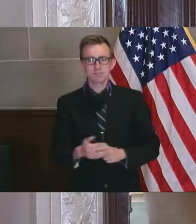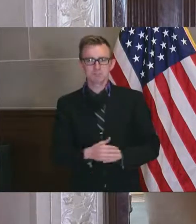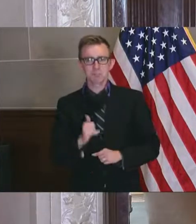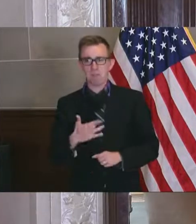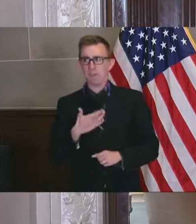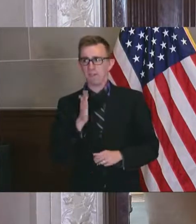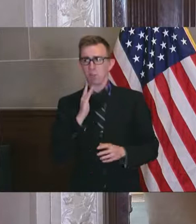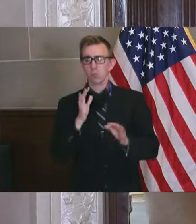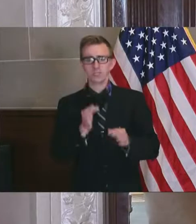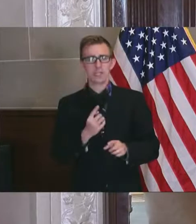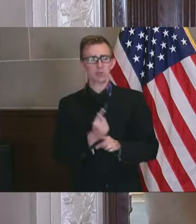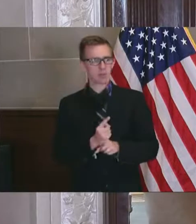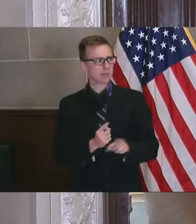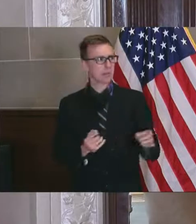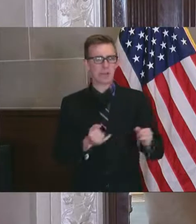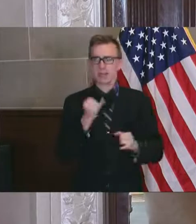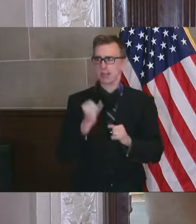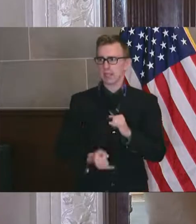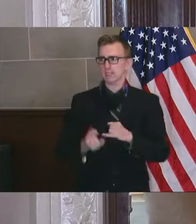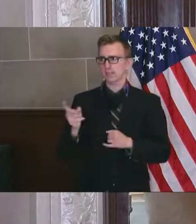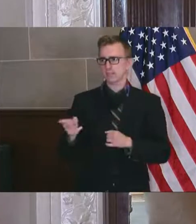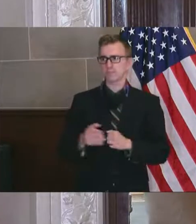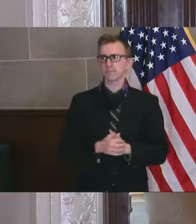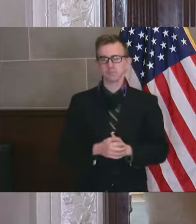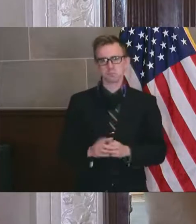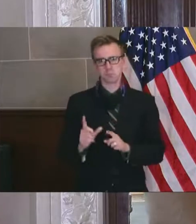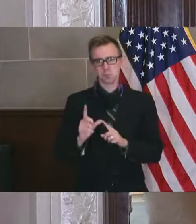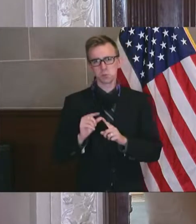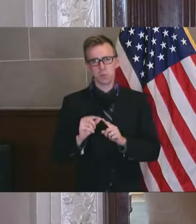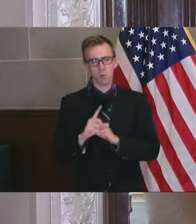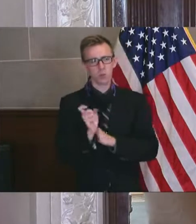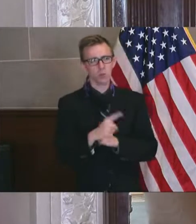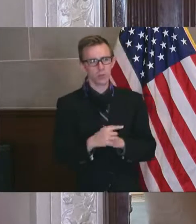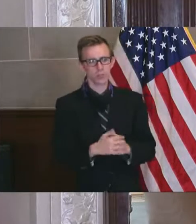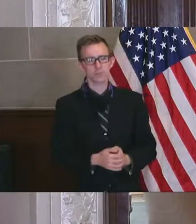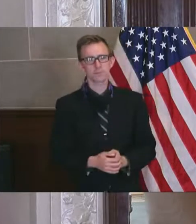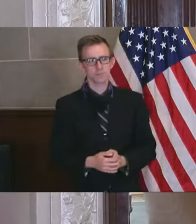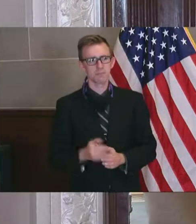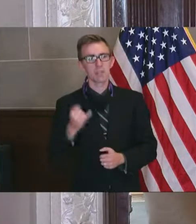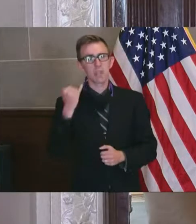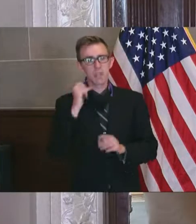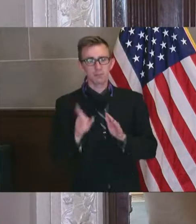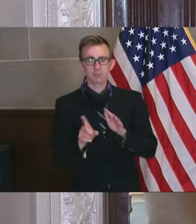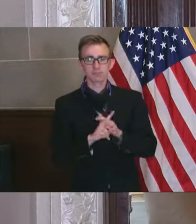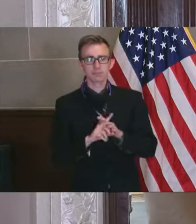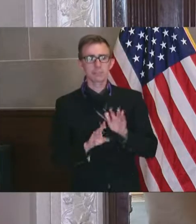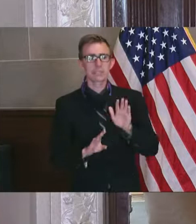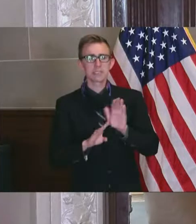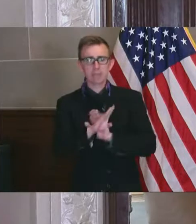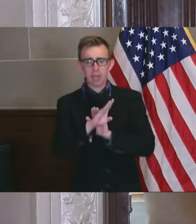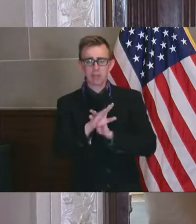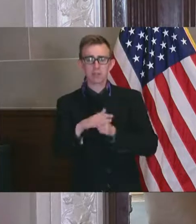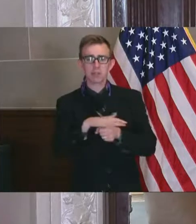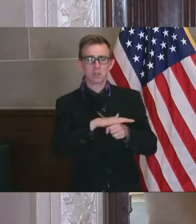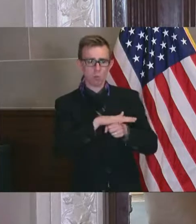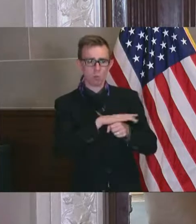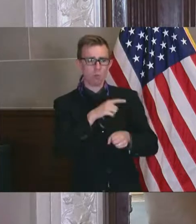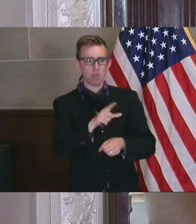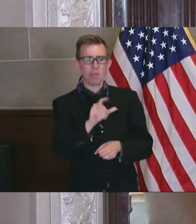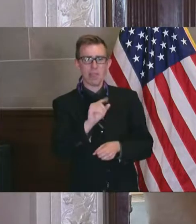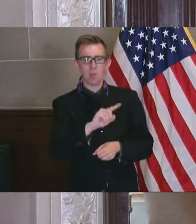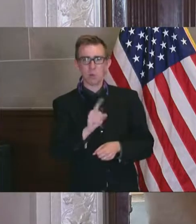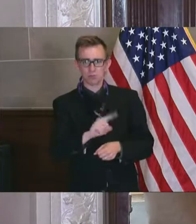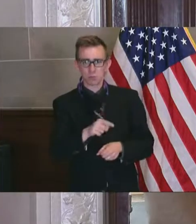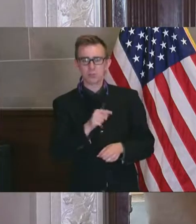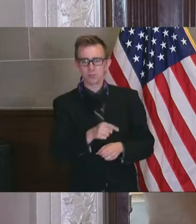right decisions. One more question for you. If there does happen to be a spike among locals down at the Lake of the